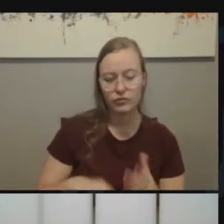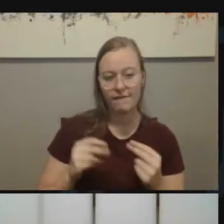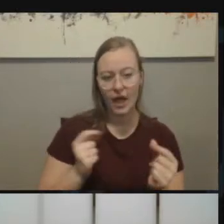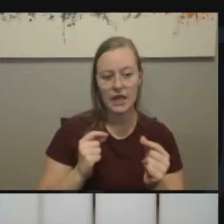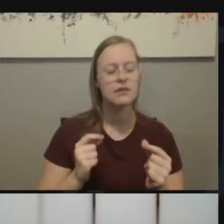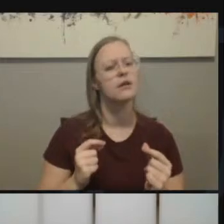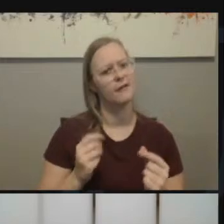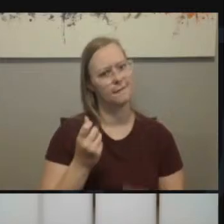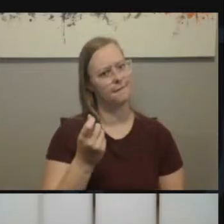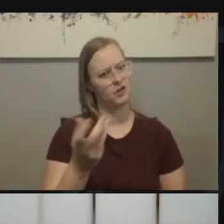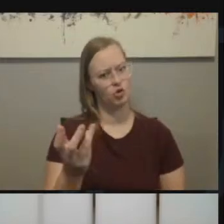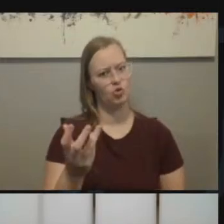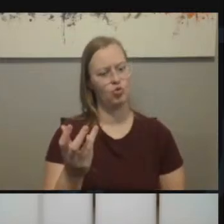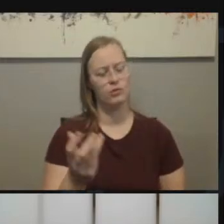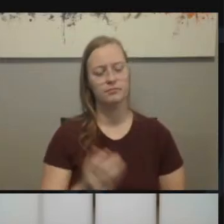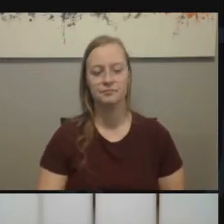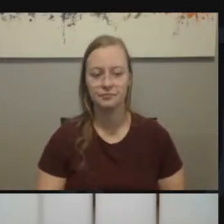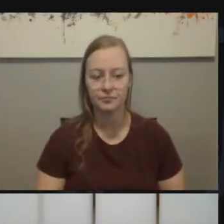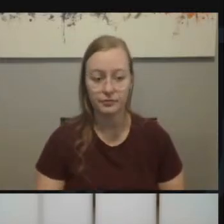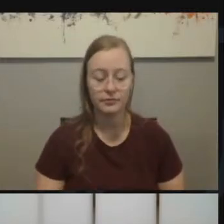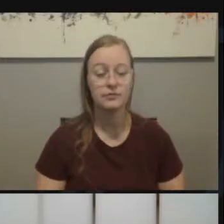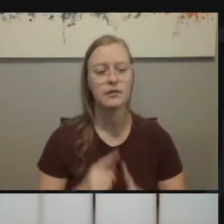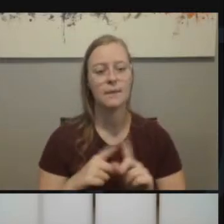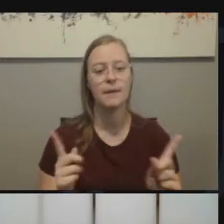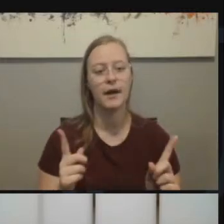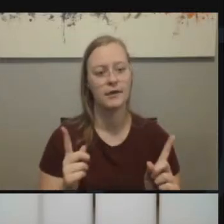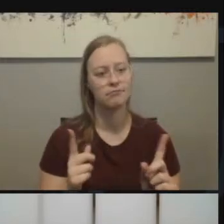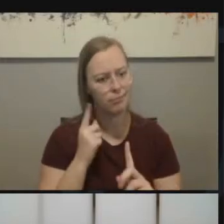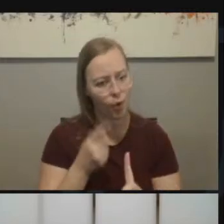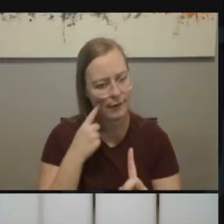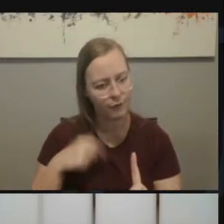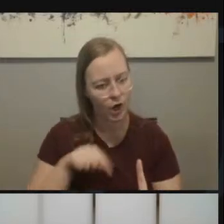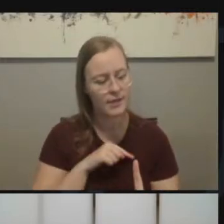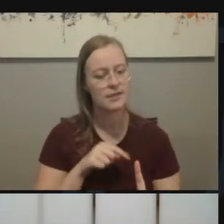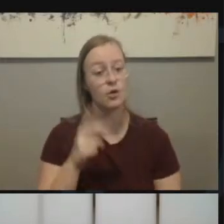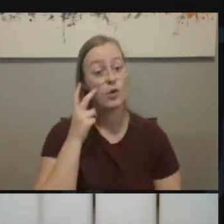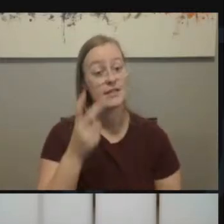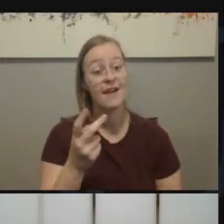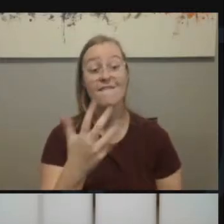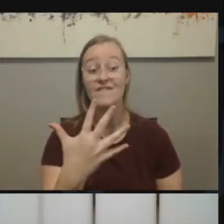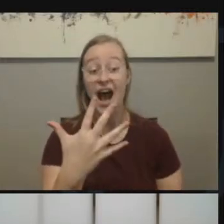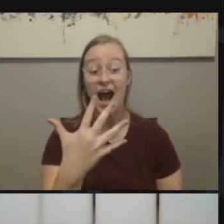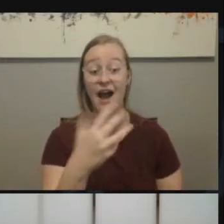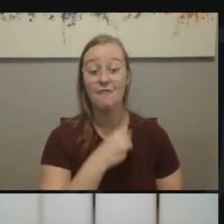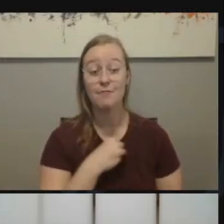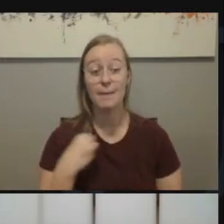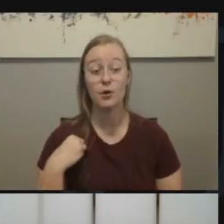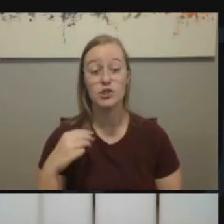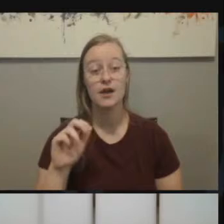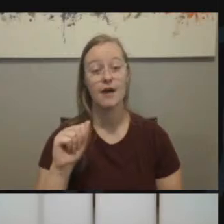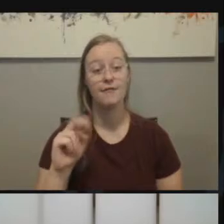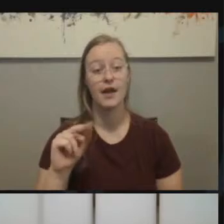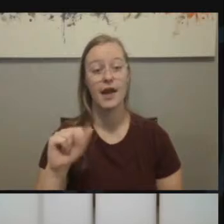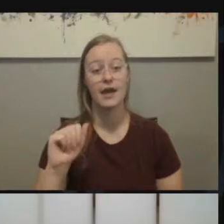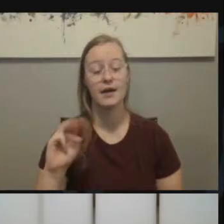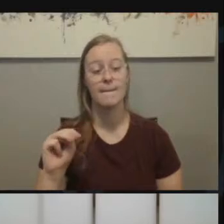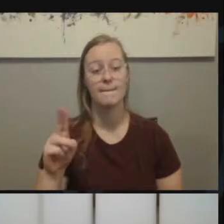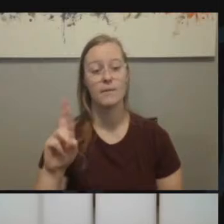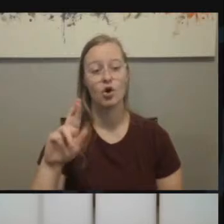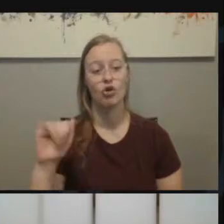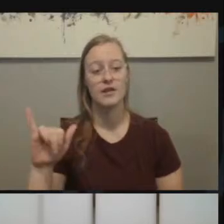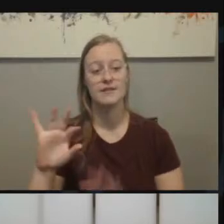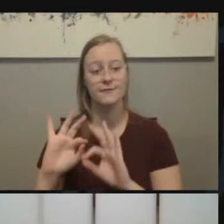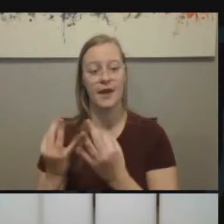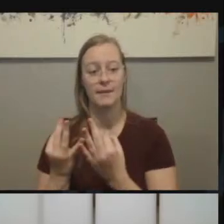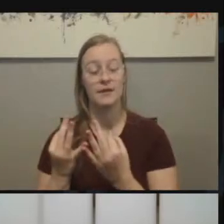few. But more to the point for us, we see 5 members of Anna Murray's family, beginning